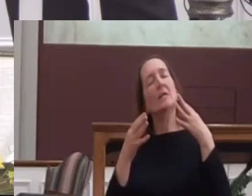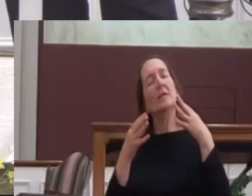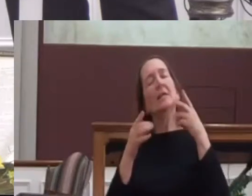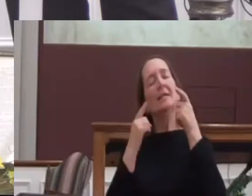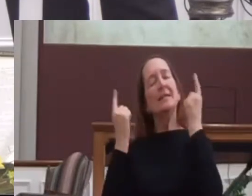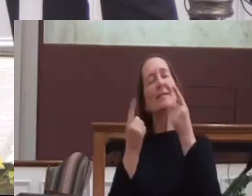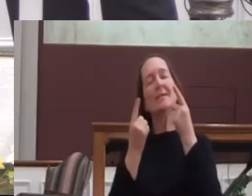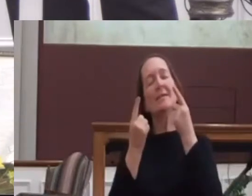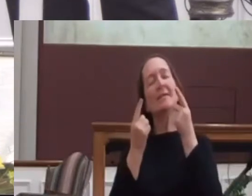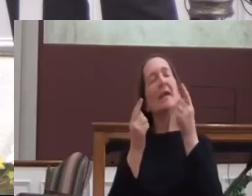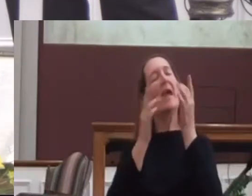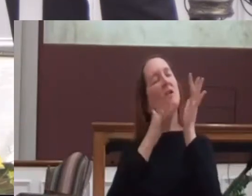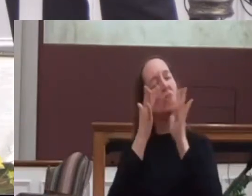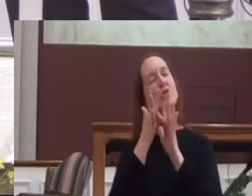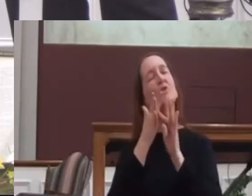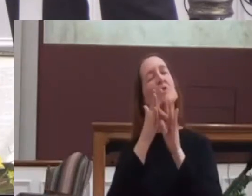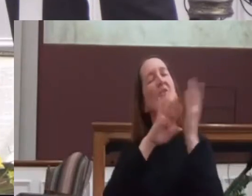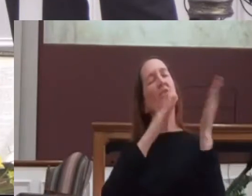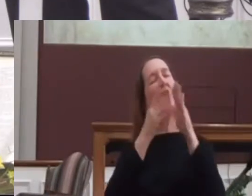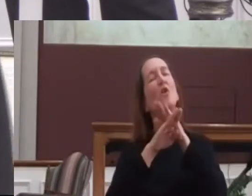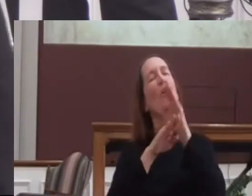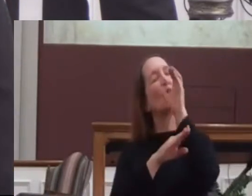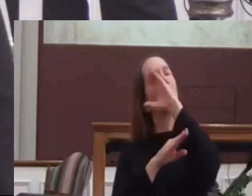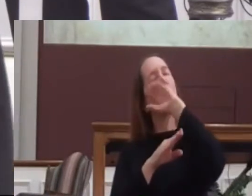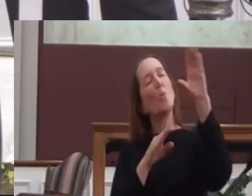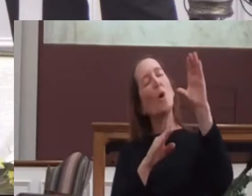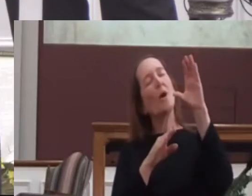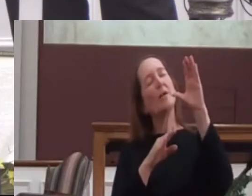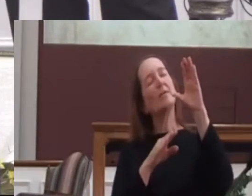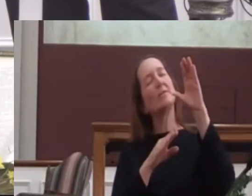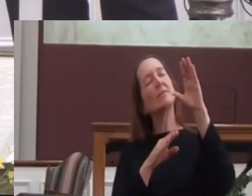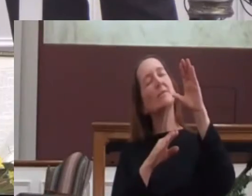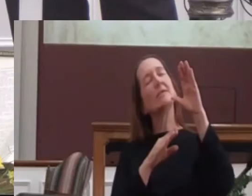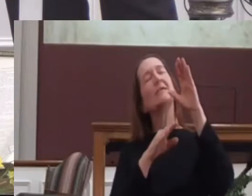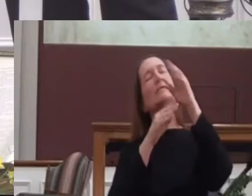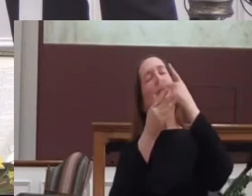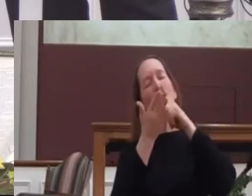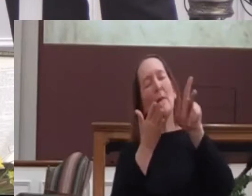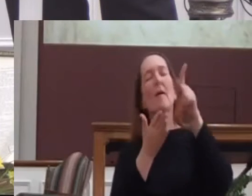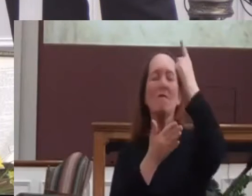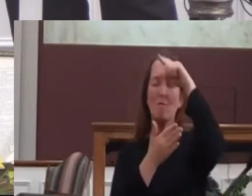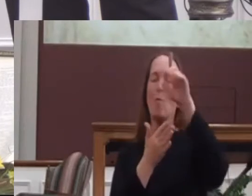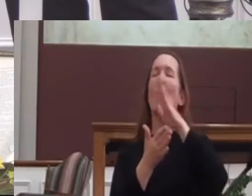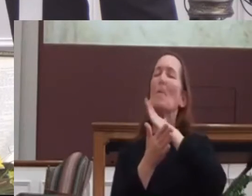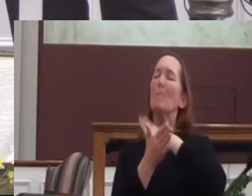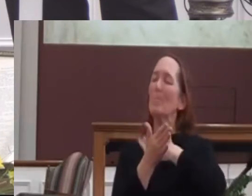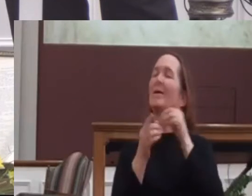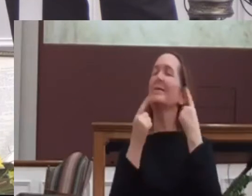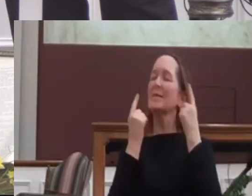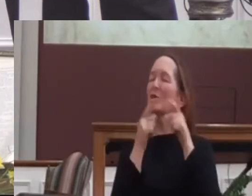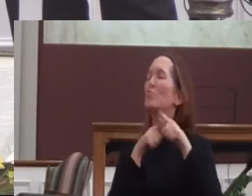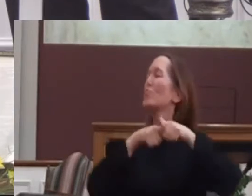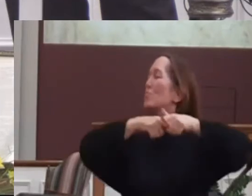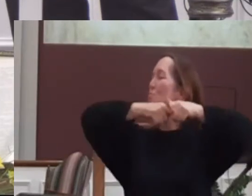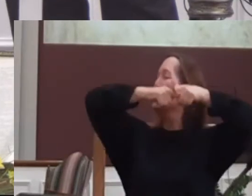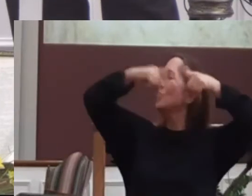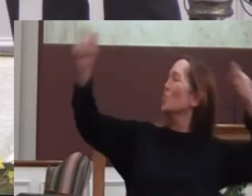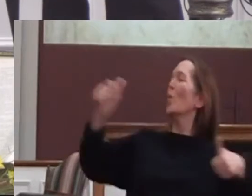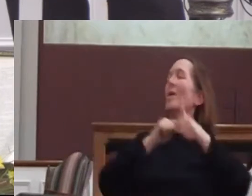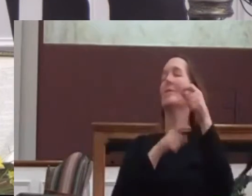and that He died on a cross to pay for my sins because He didn't have to pay for any of His own. He had the ability to pay for